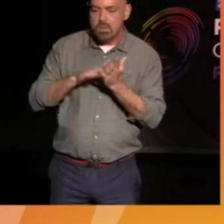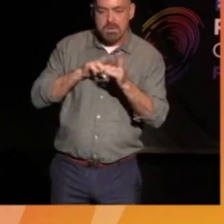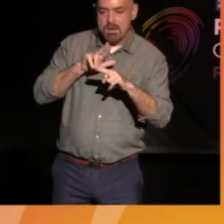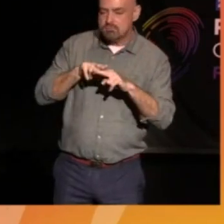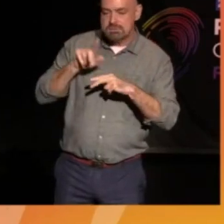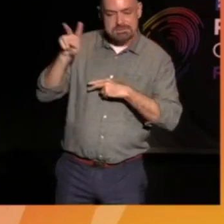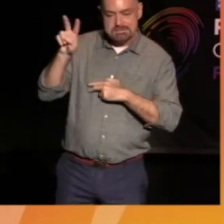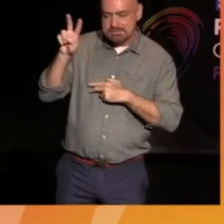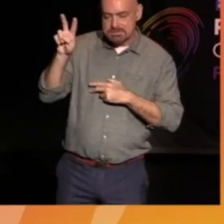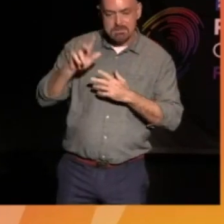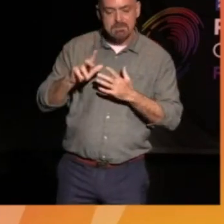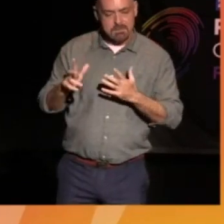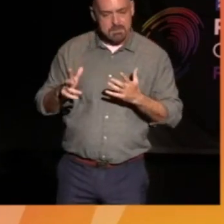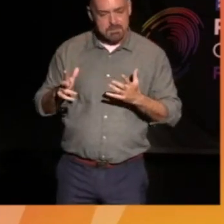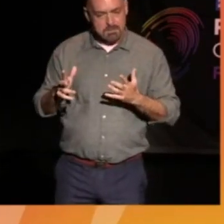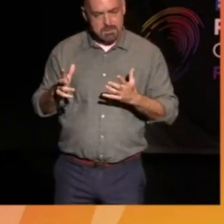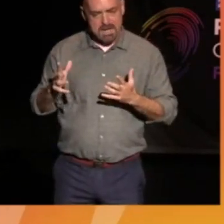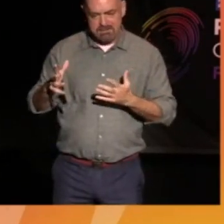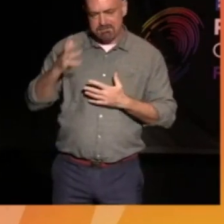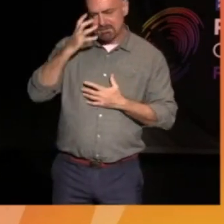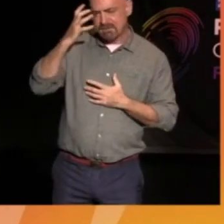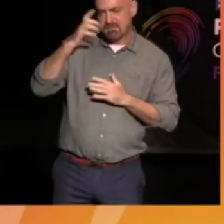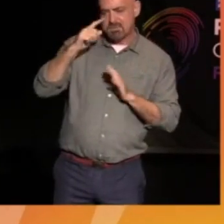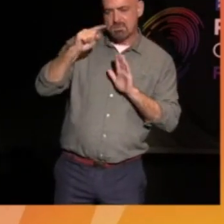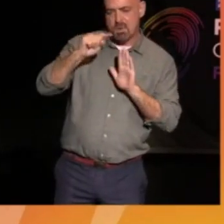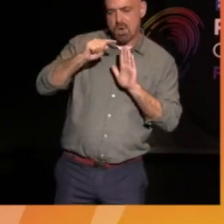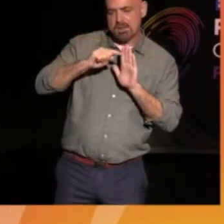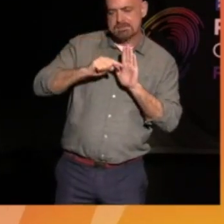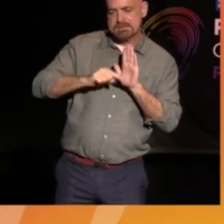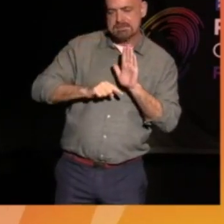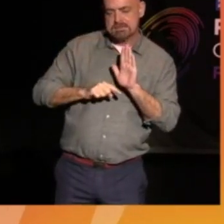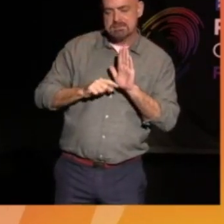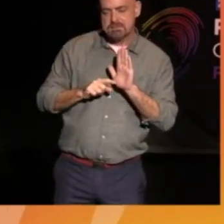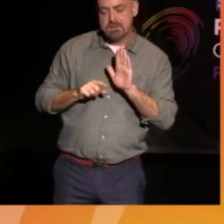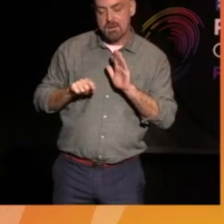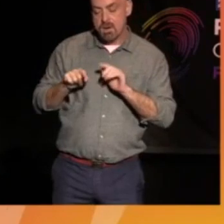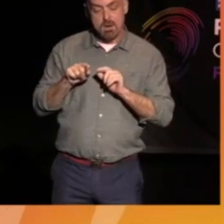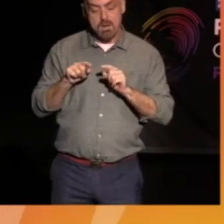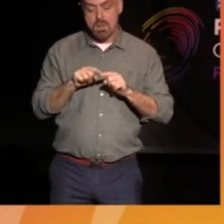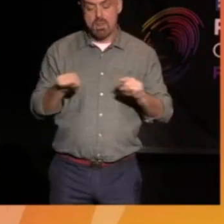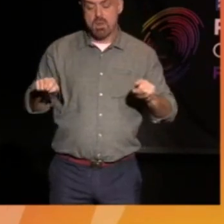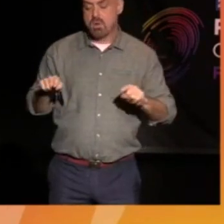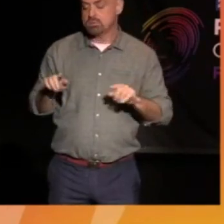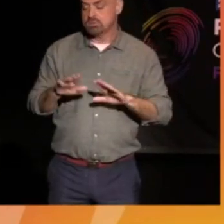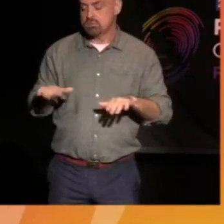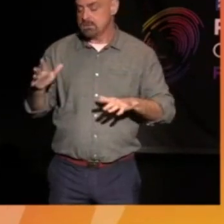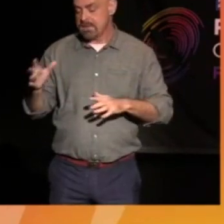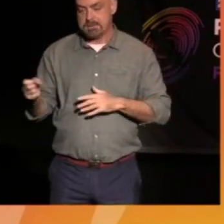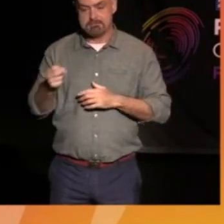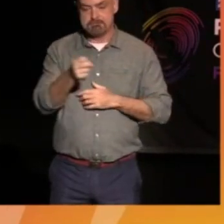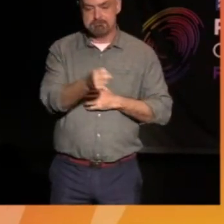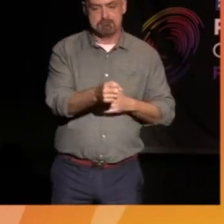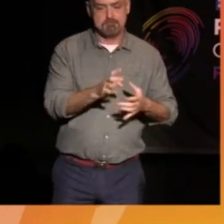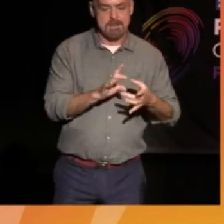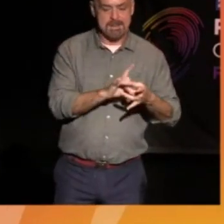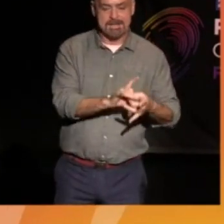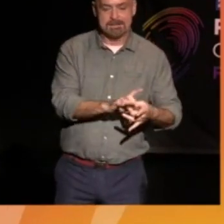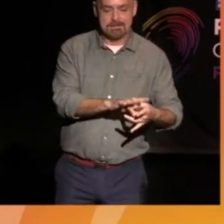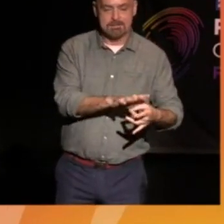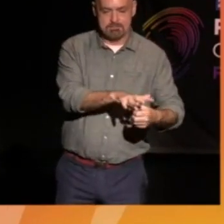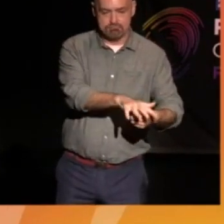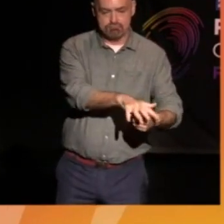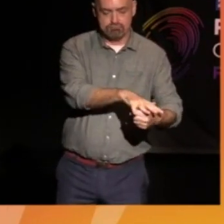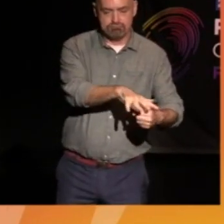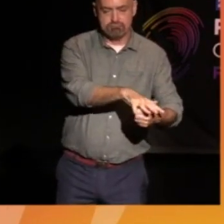there are government policies with those children can be linked, and then they